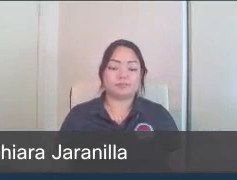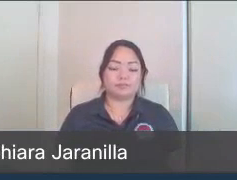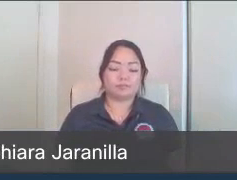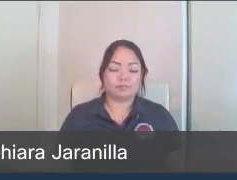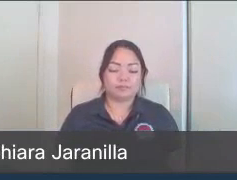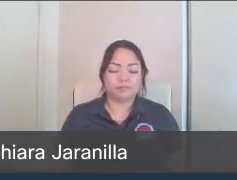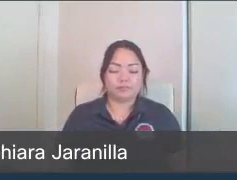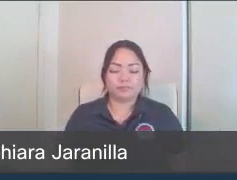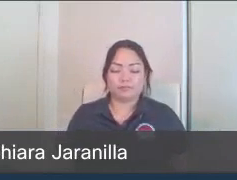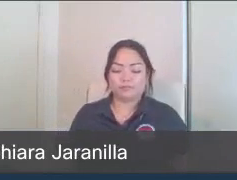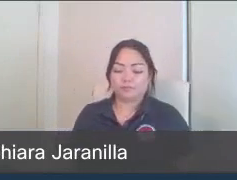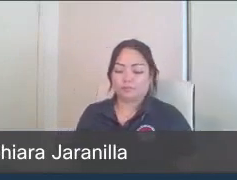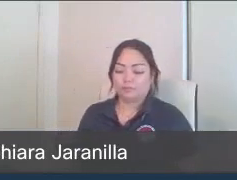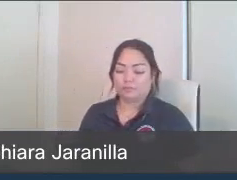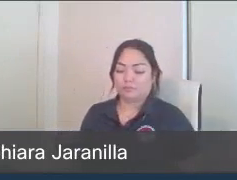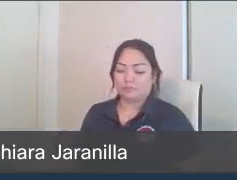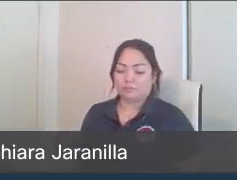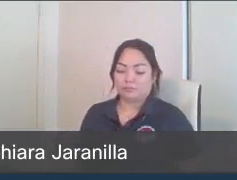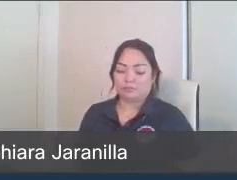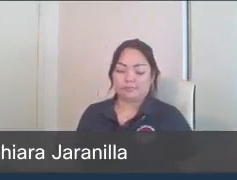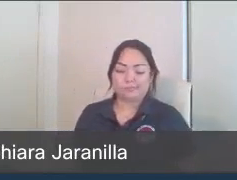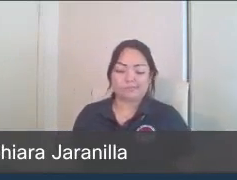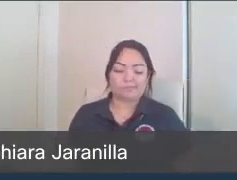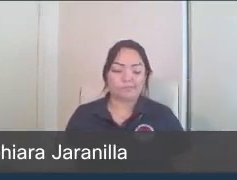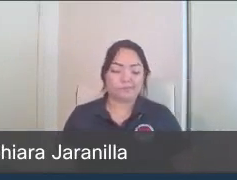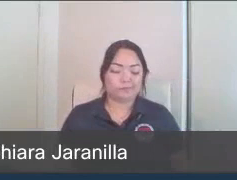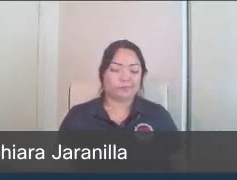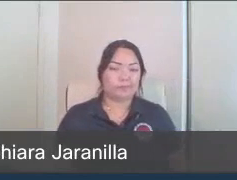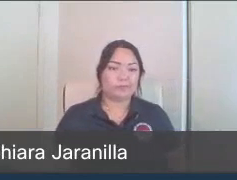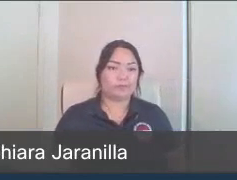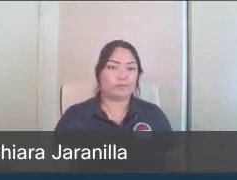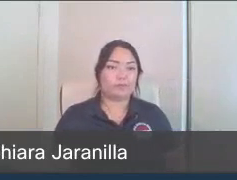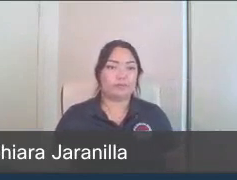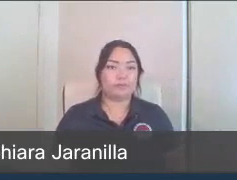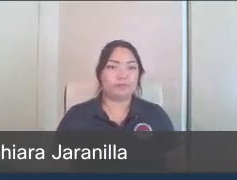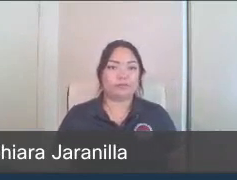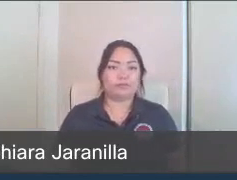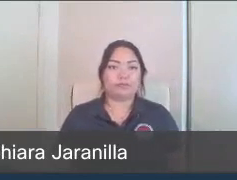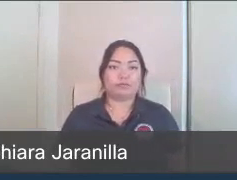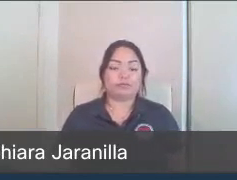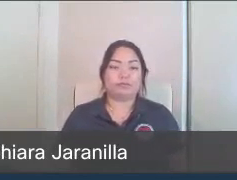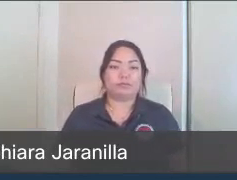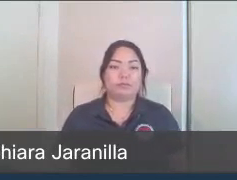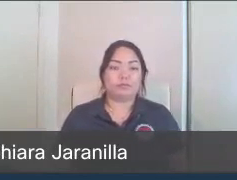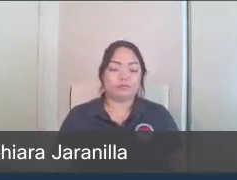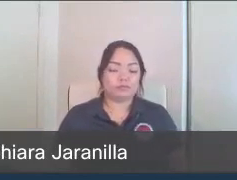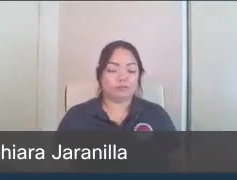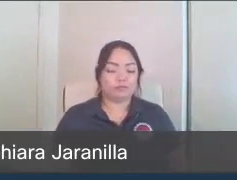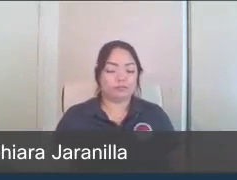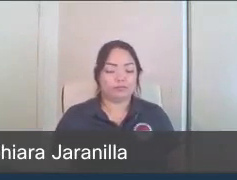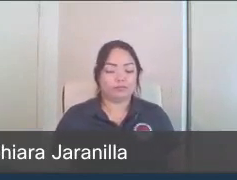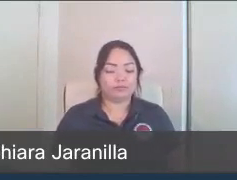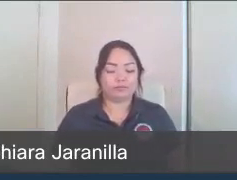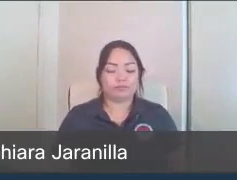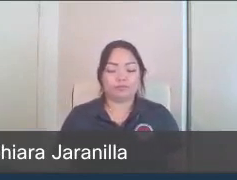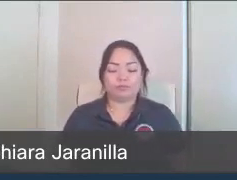served as the New York State Commissioner of Mental Health from 2007 to 2012, and now operates consulting practice